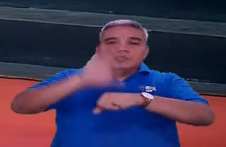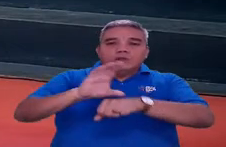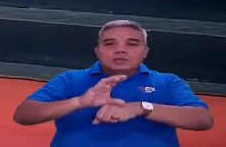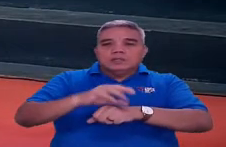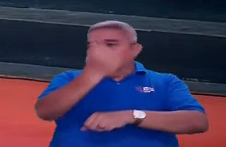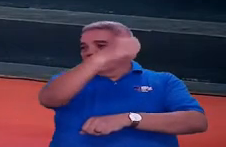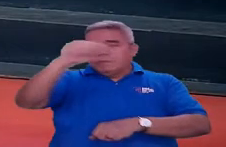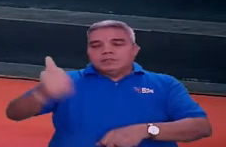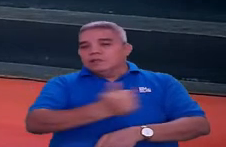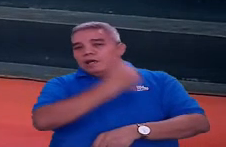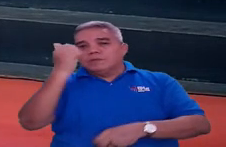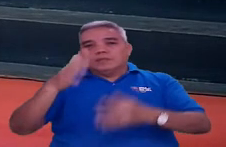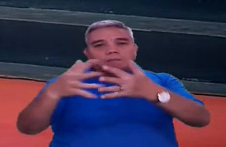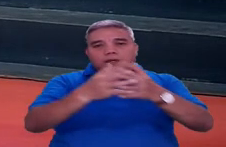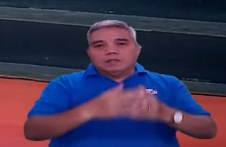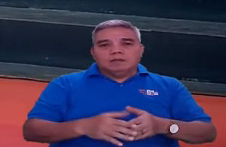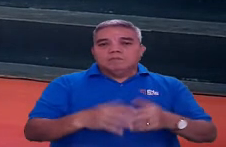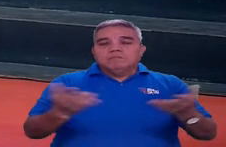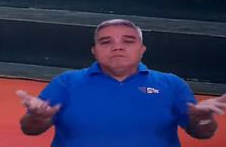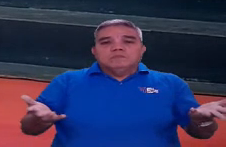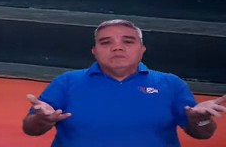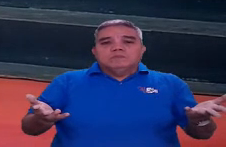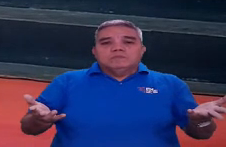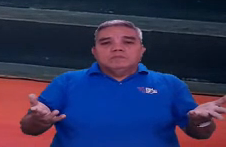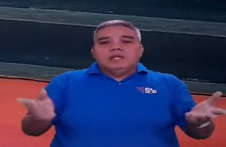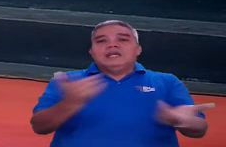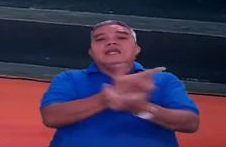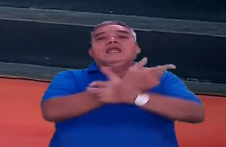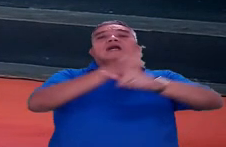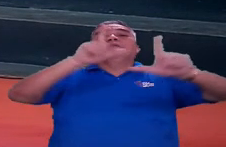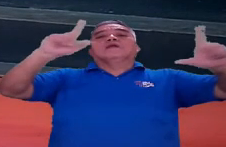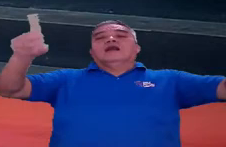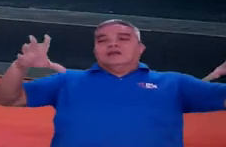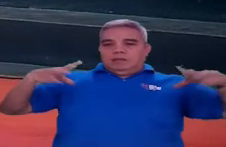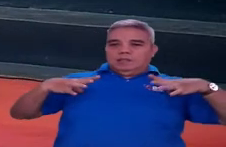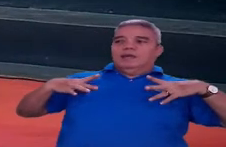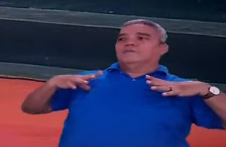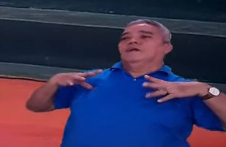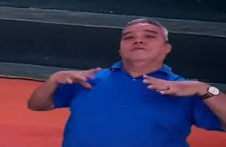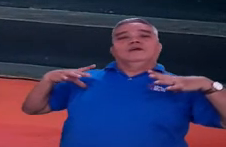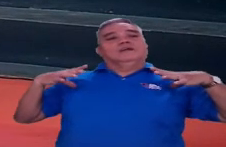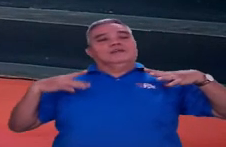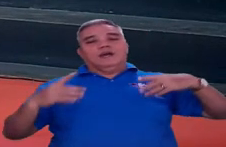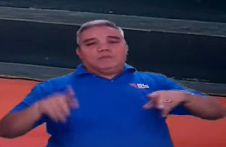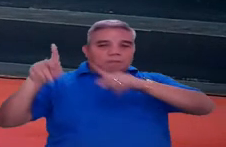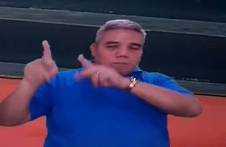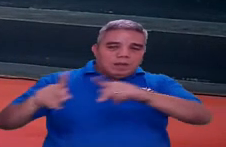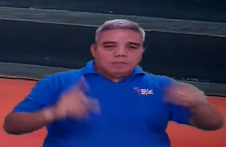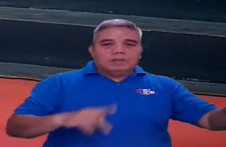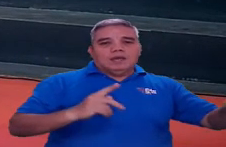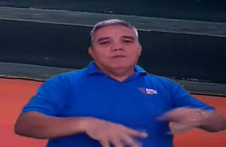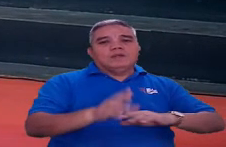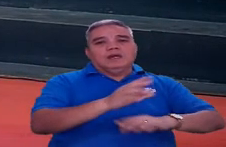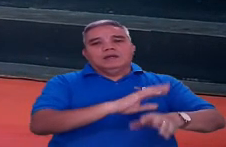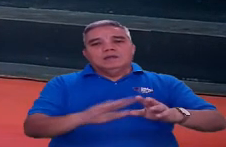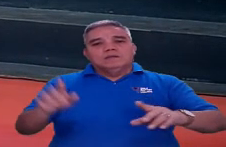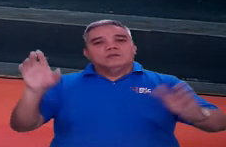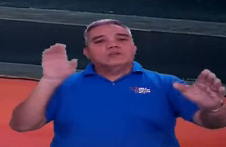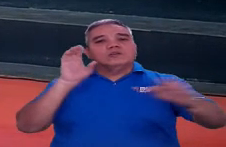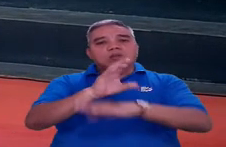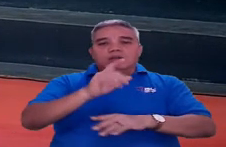Churches in America, some churches in America going liberal, going out of the plan and the course of